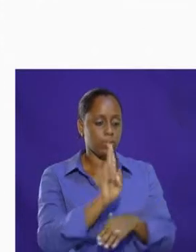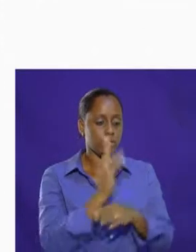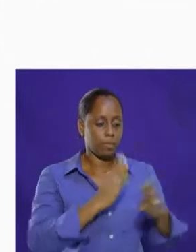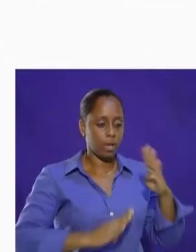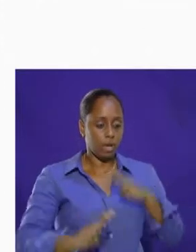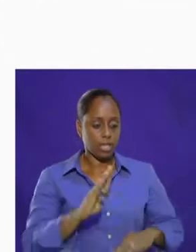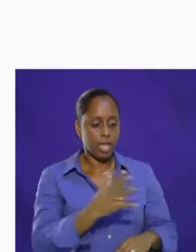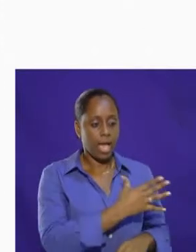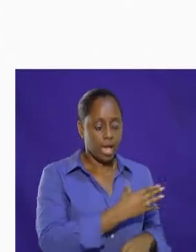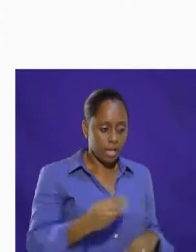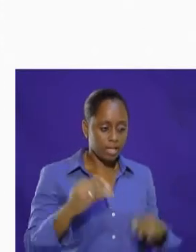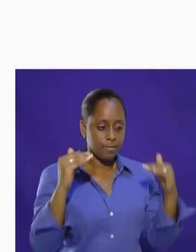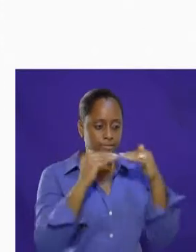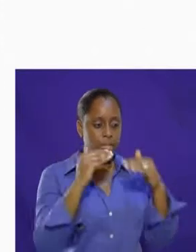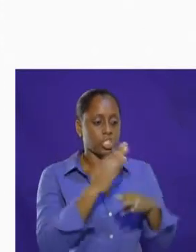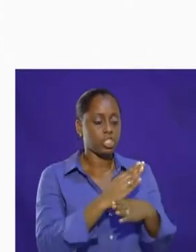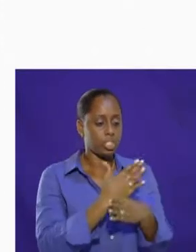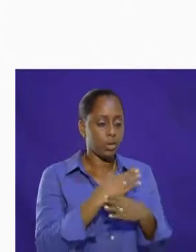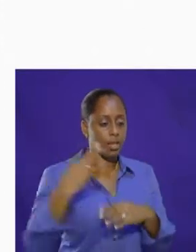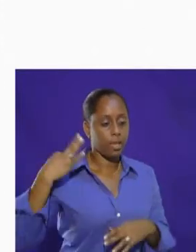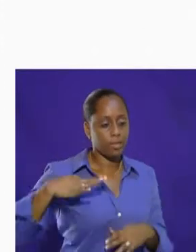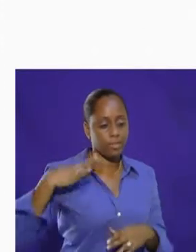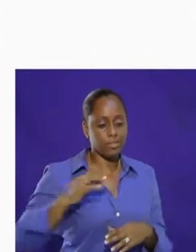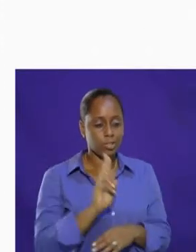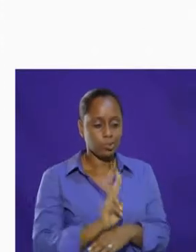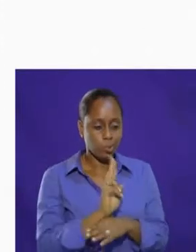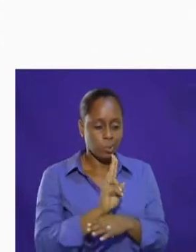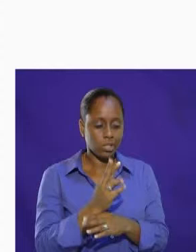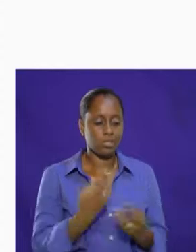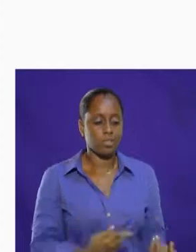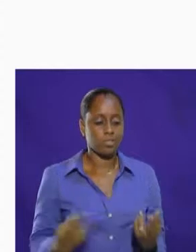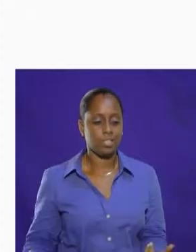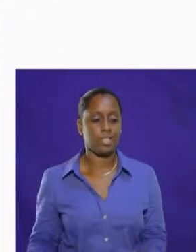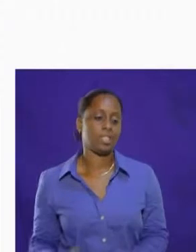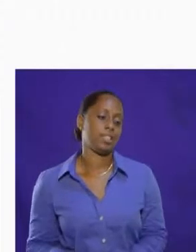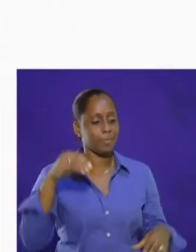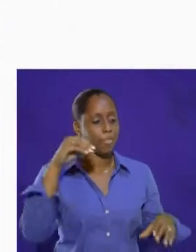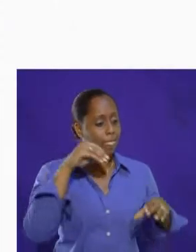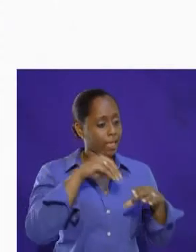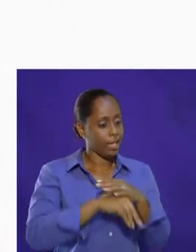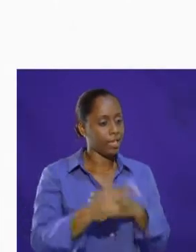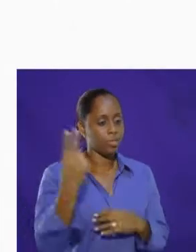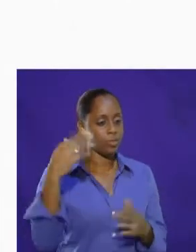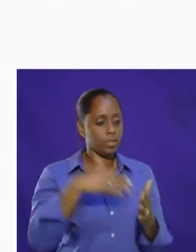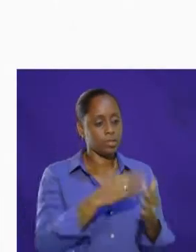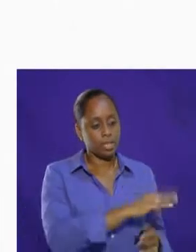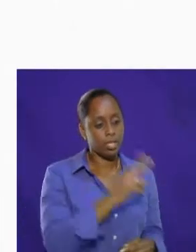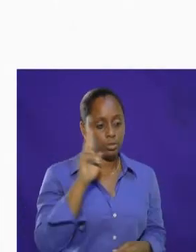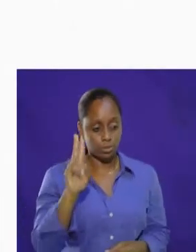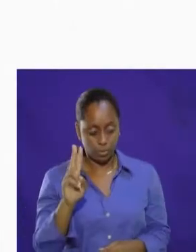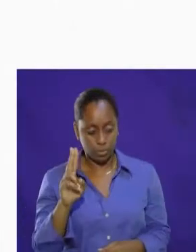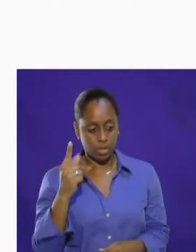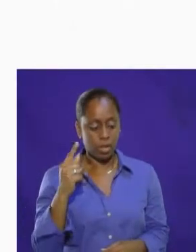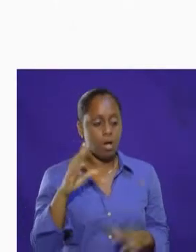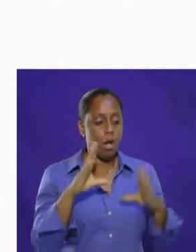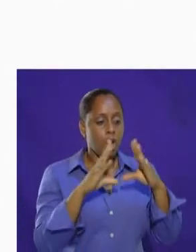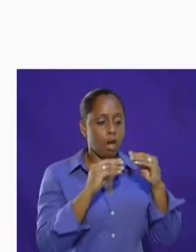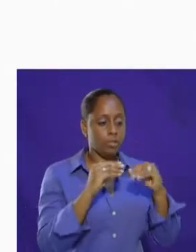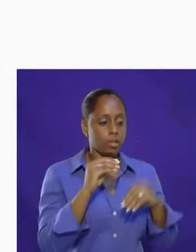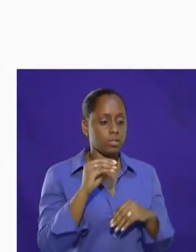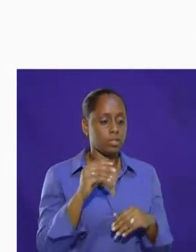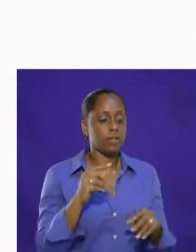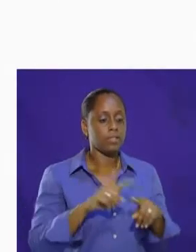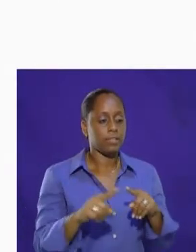the benefits of the utilization of genetic resources. In 2002, the Conference